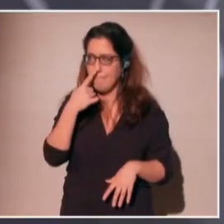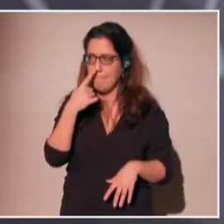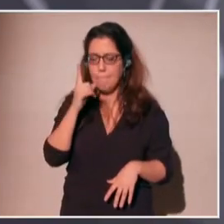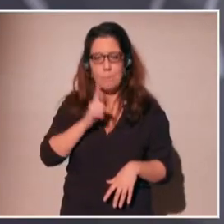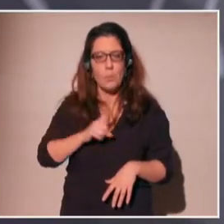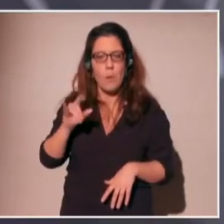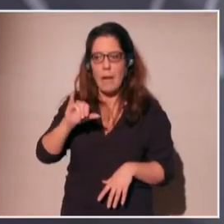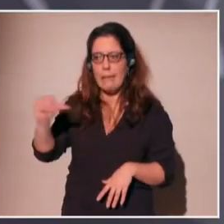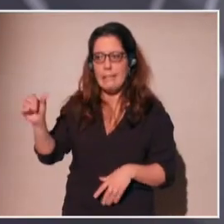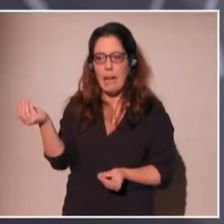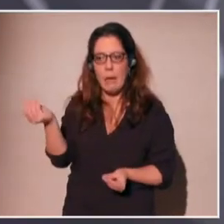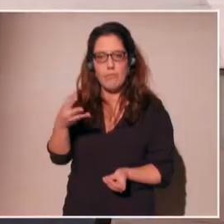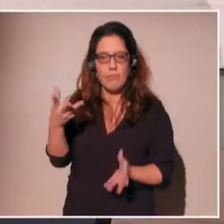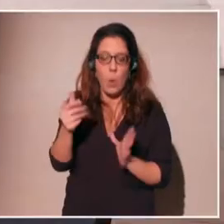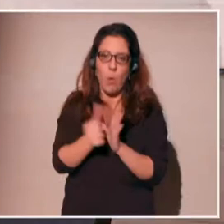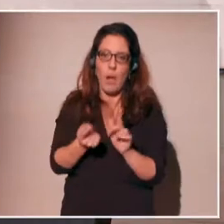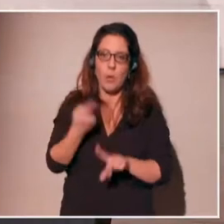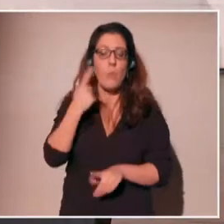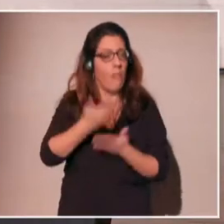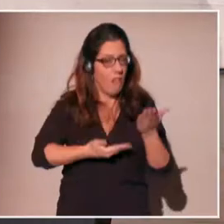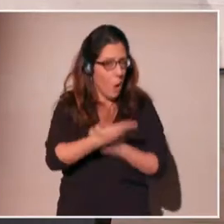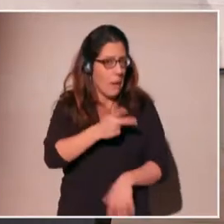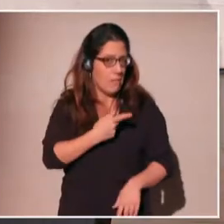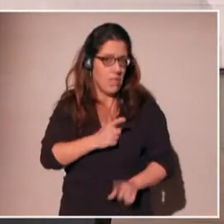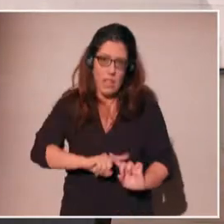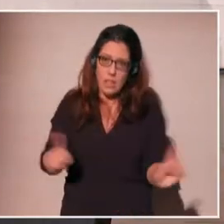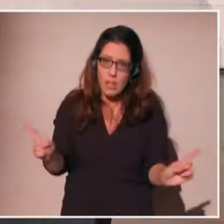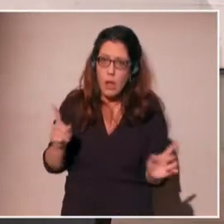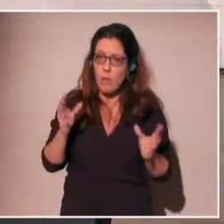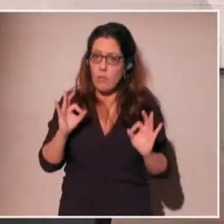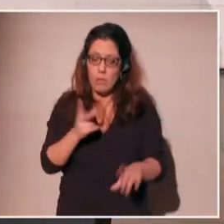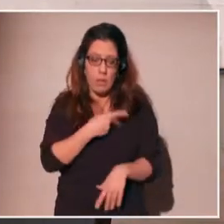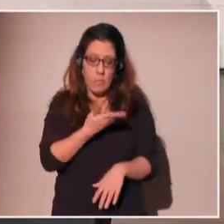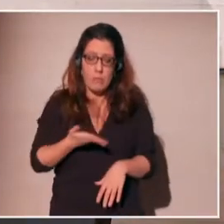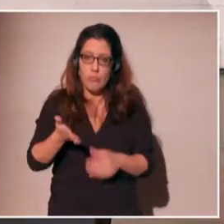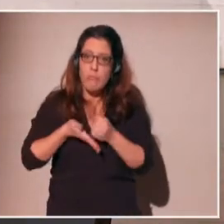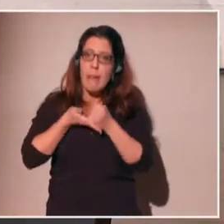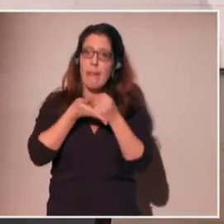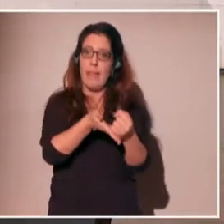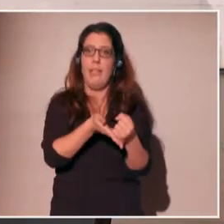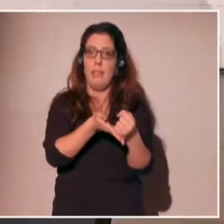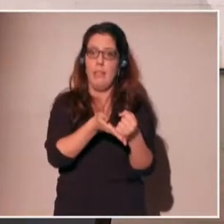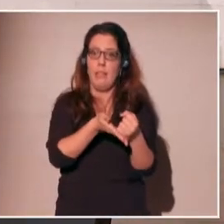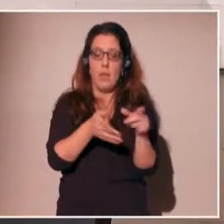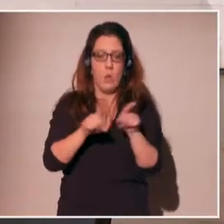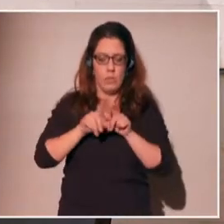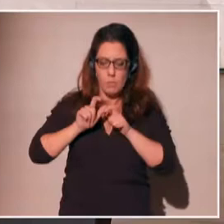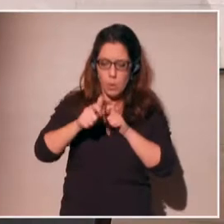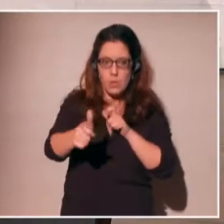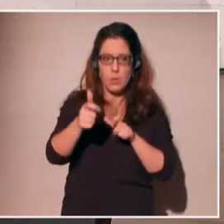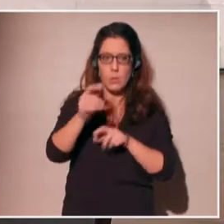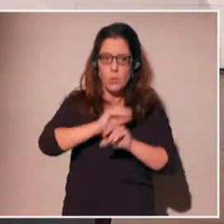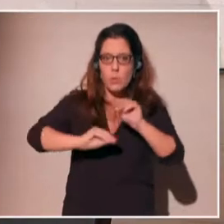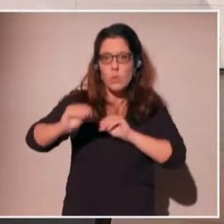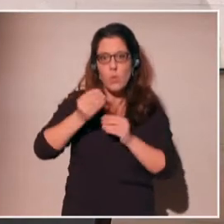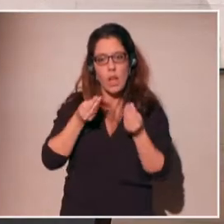doctors, but to help to make the whole care delivery process more intelligent, to give more information